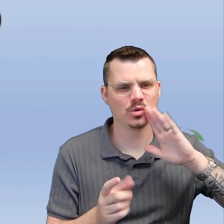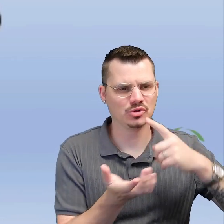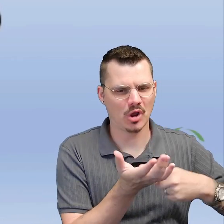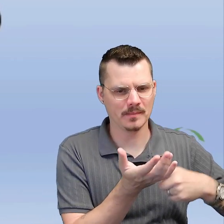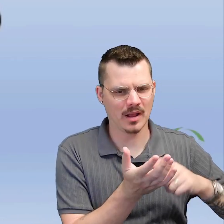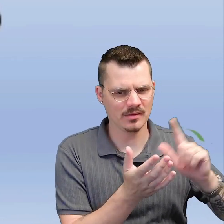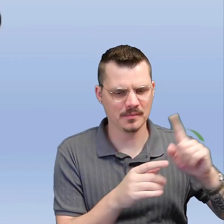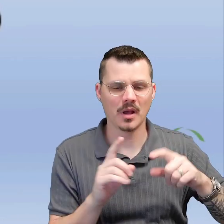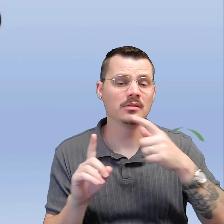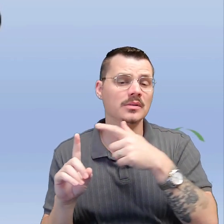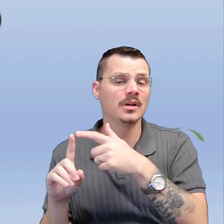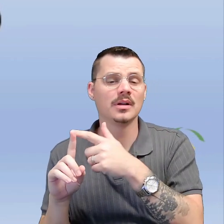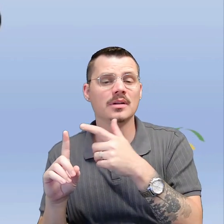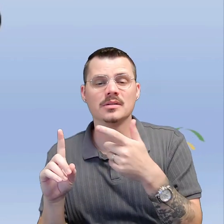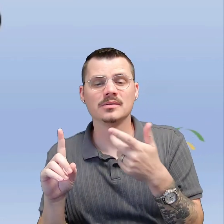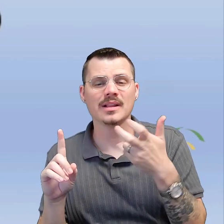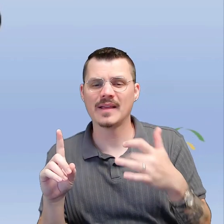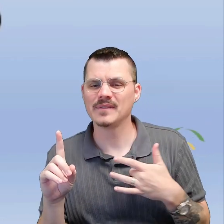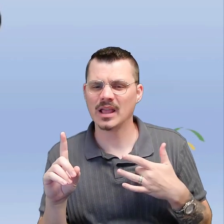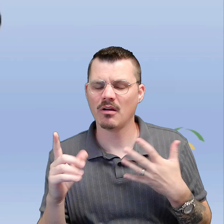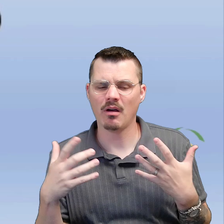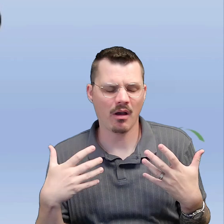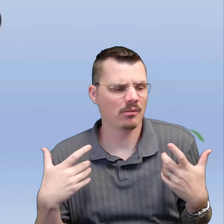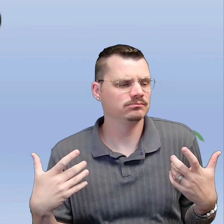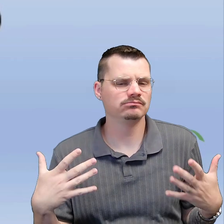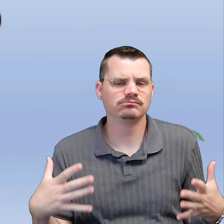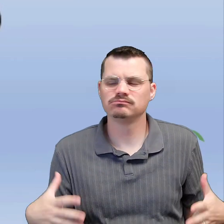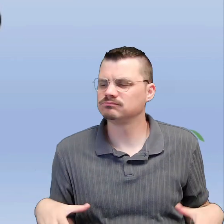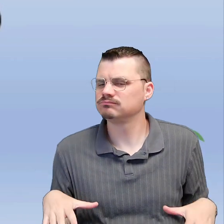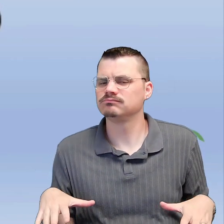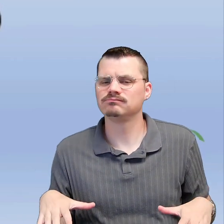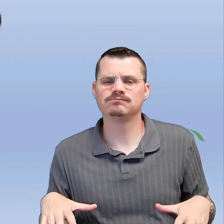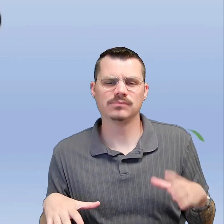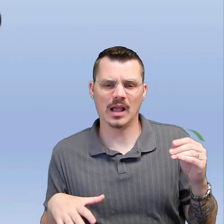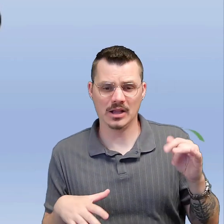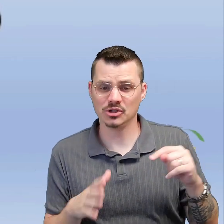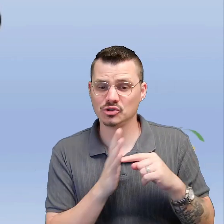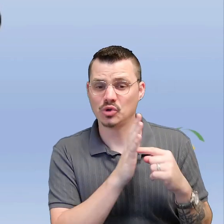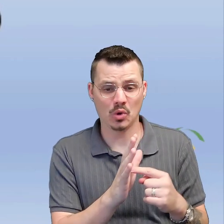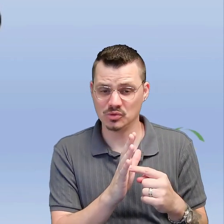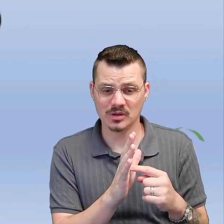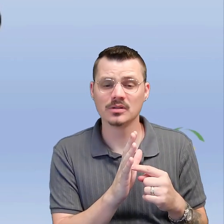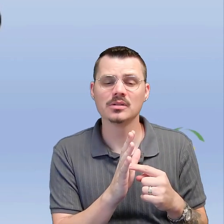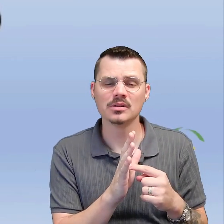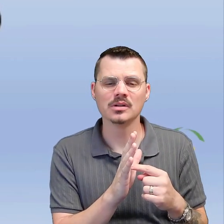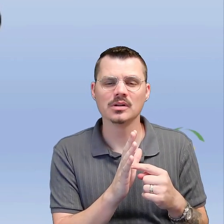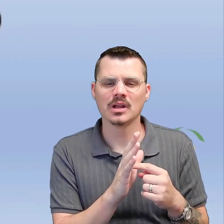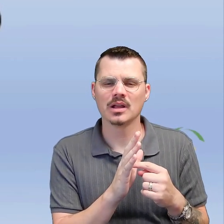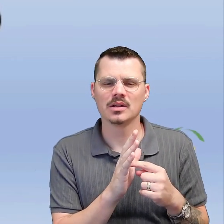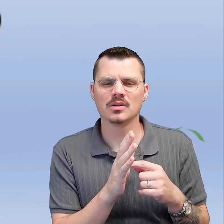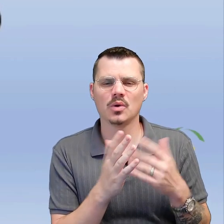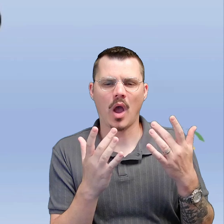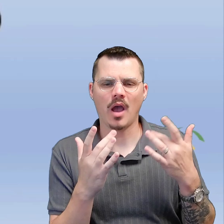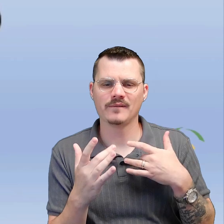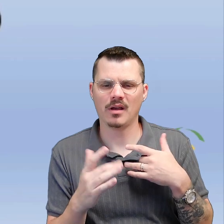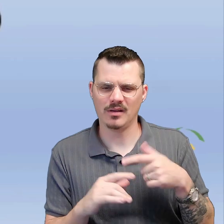minute. They feel quite grandiose, and it shows itself in terms of